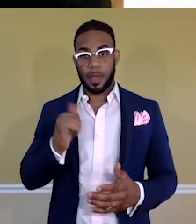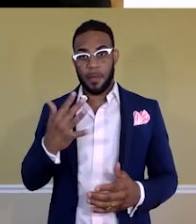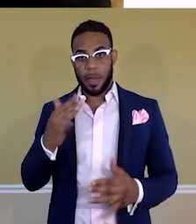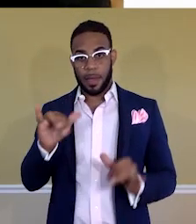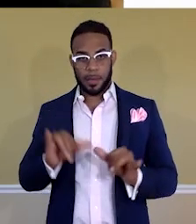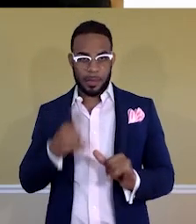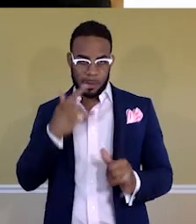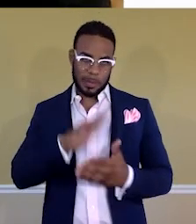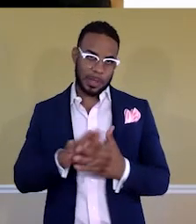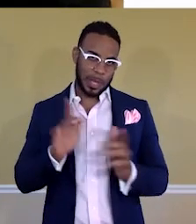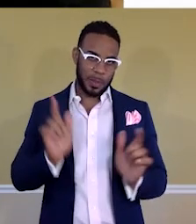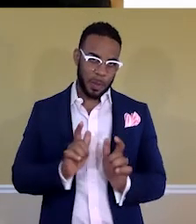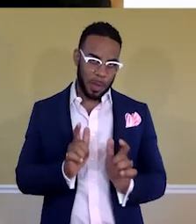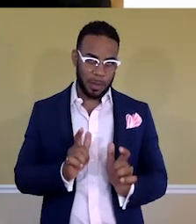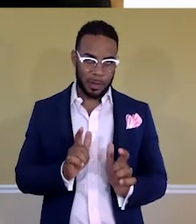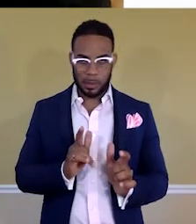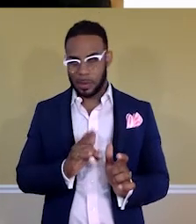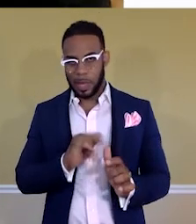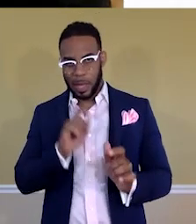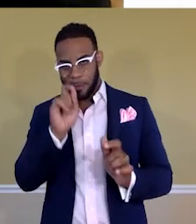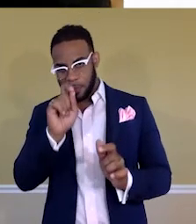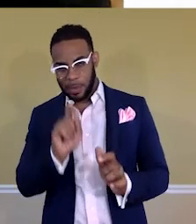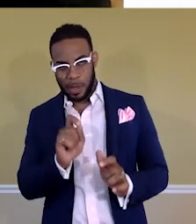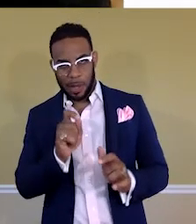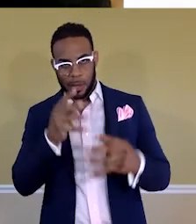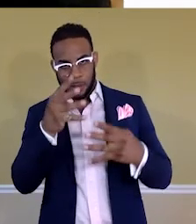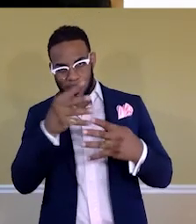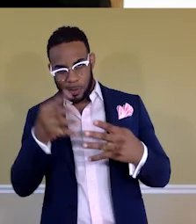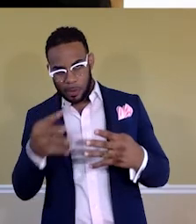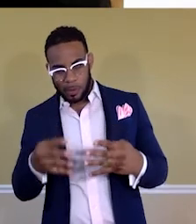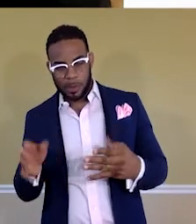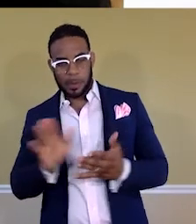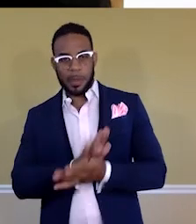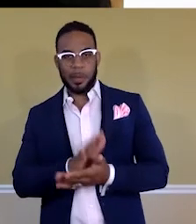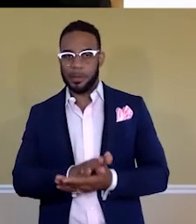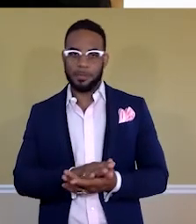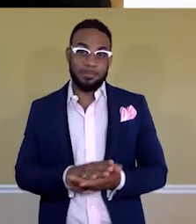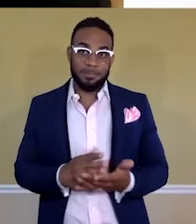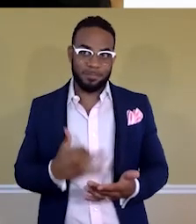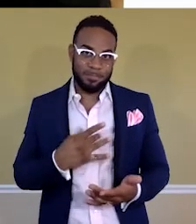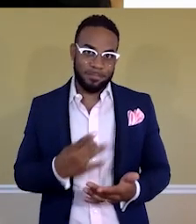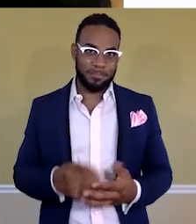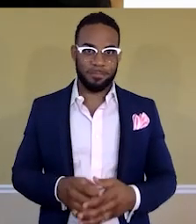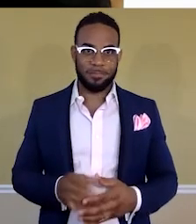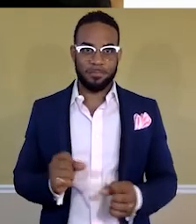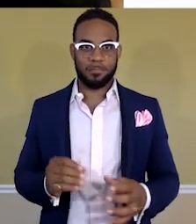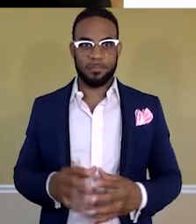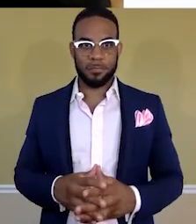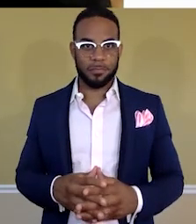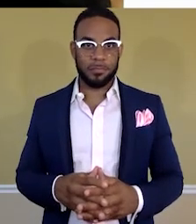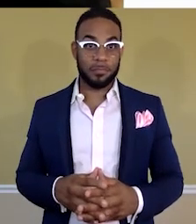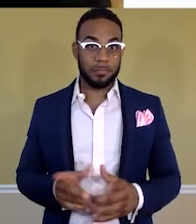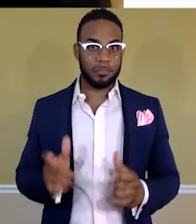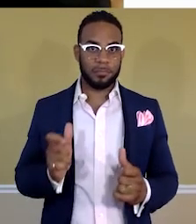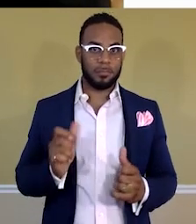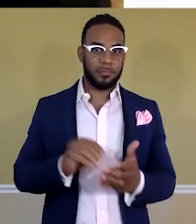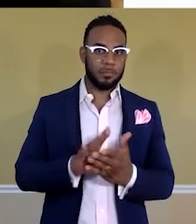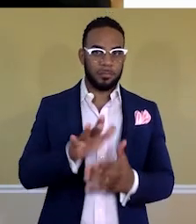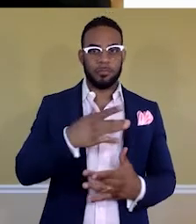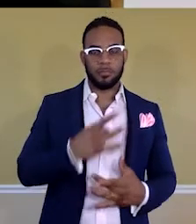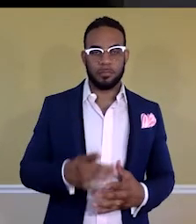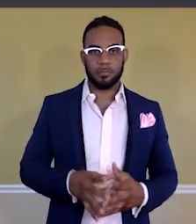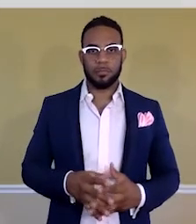size because it's nice and small. It's got dotted grid notebook paper. So pick what a notebook that you